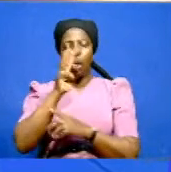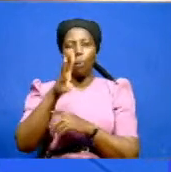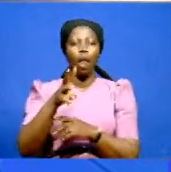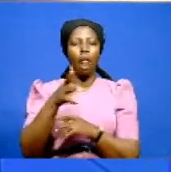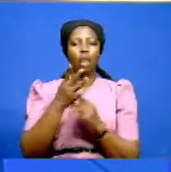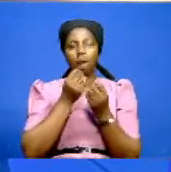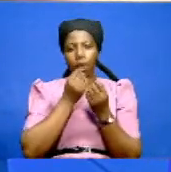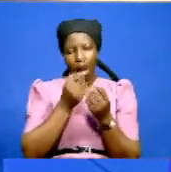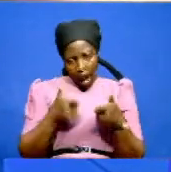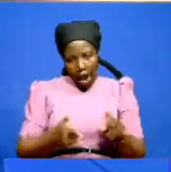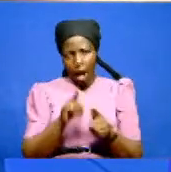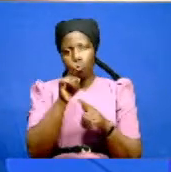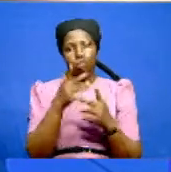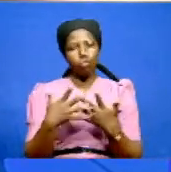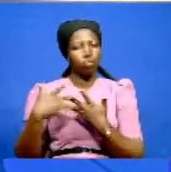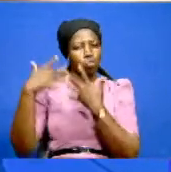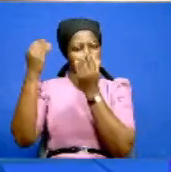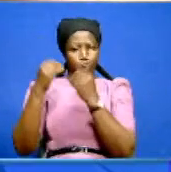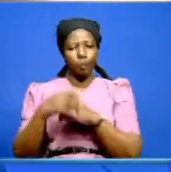you go. So,